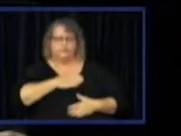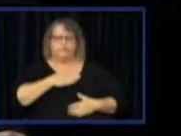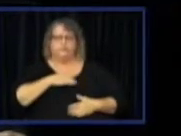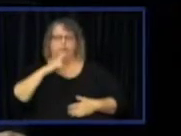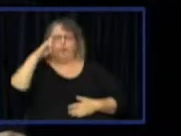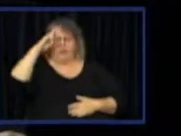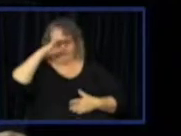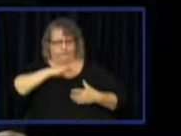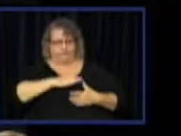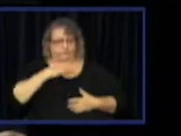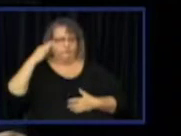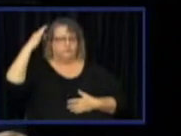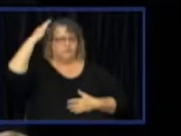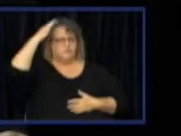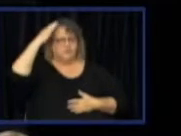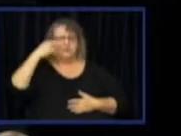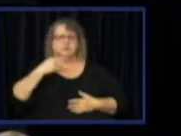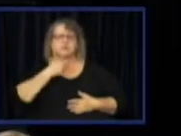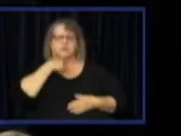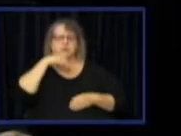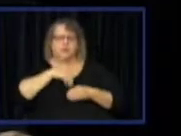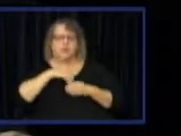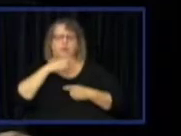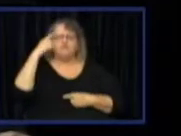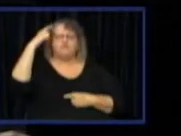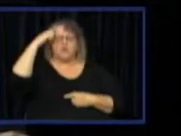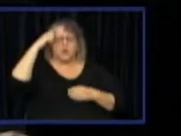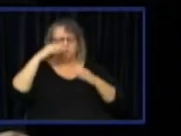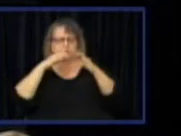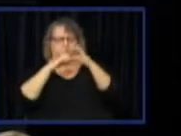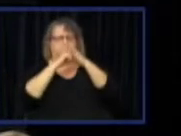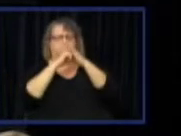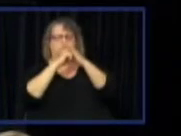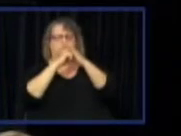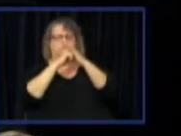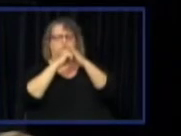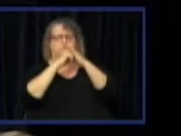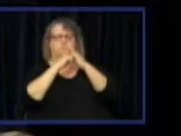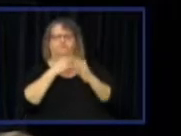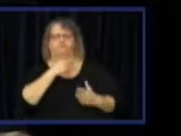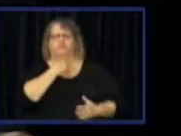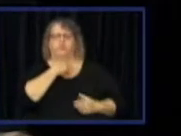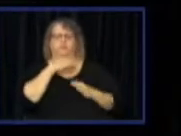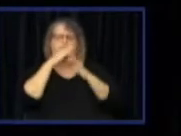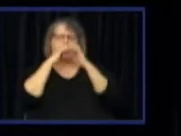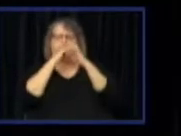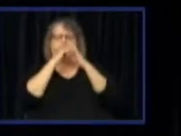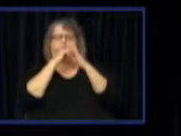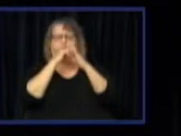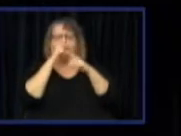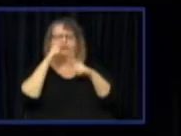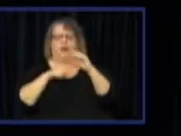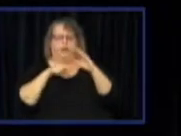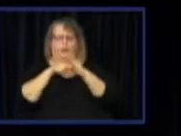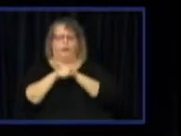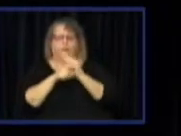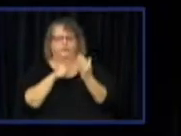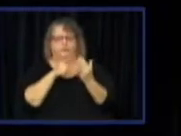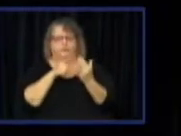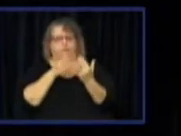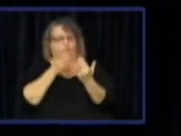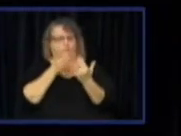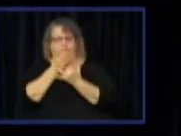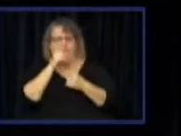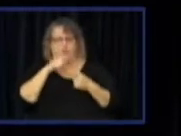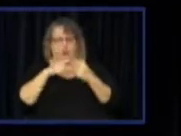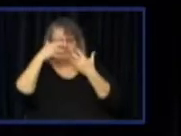bloodstream and then lodges in the blood vessels of the brain and blocks blood flow to part of the brain. And if blood flow is blocked to